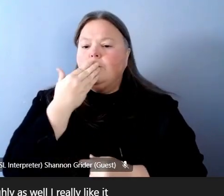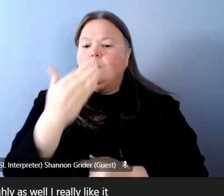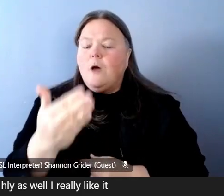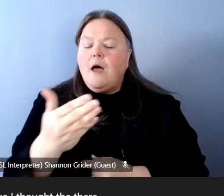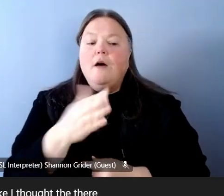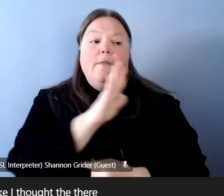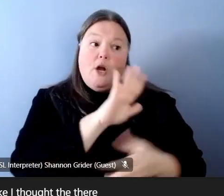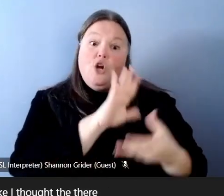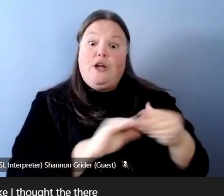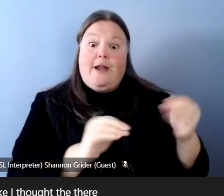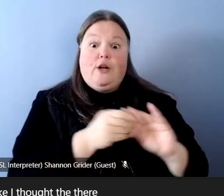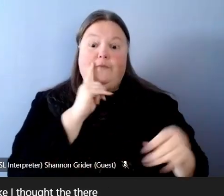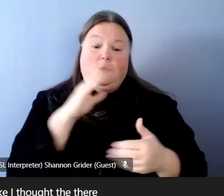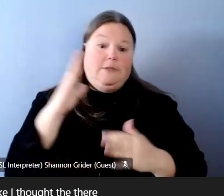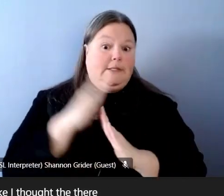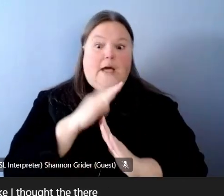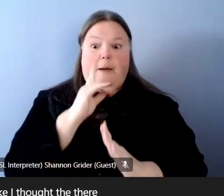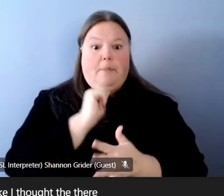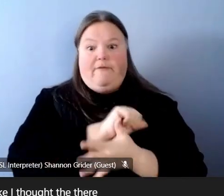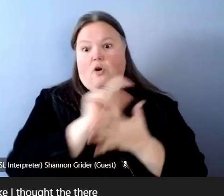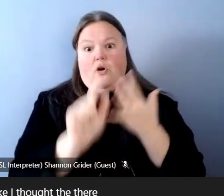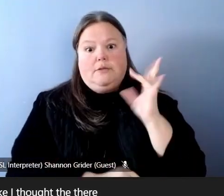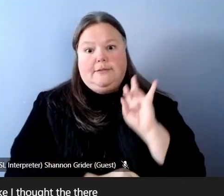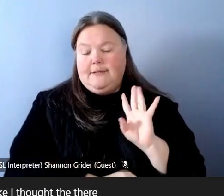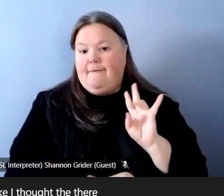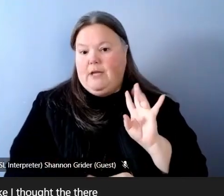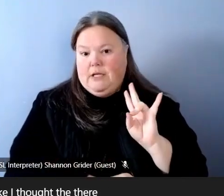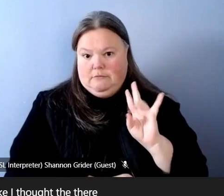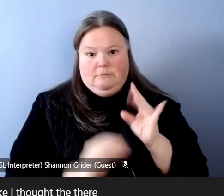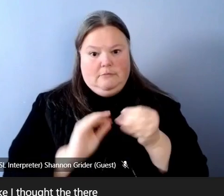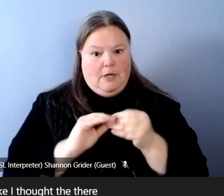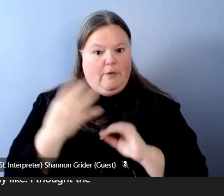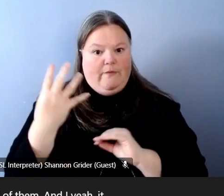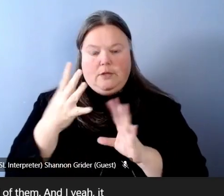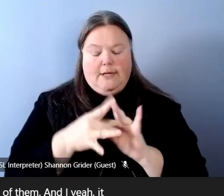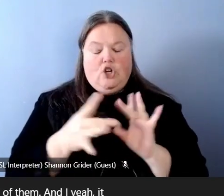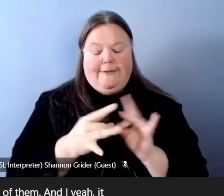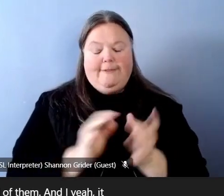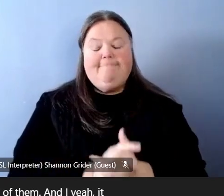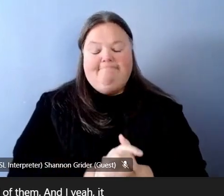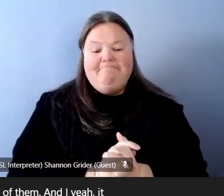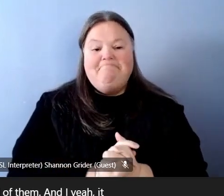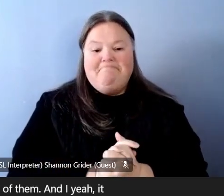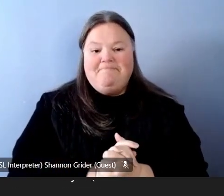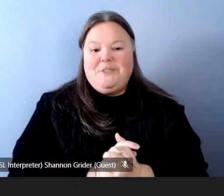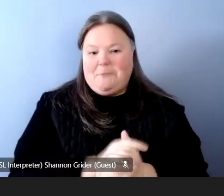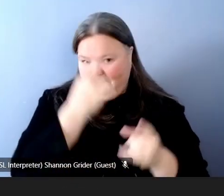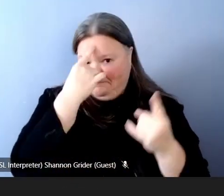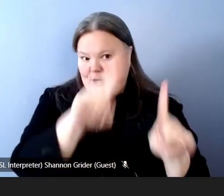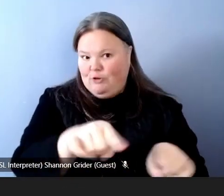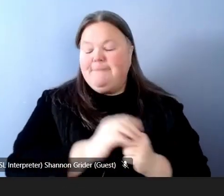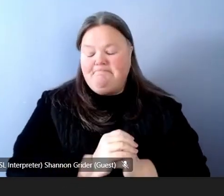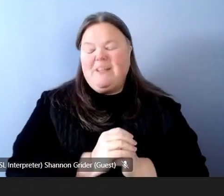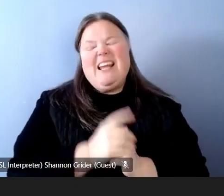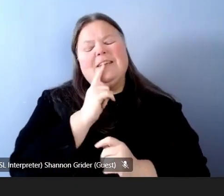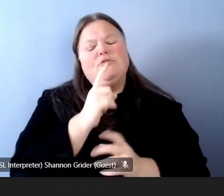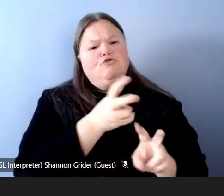narrative was the best out of all of them. And it flowed, flowed and transitioned well.